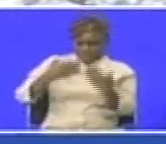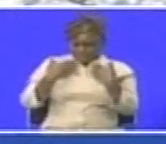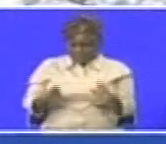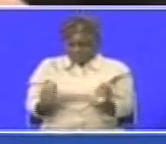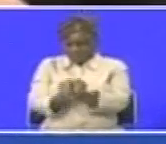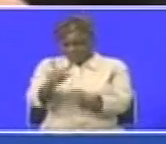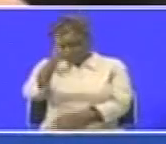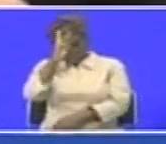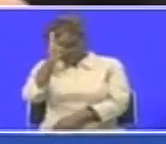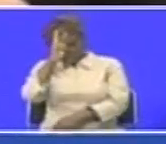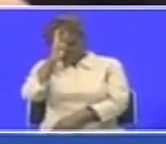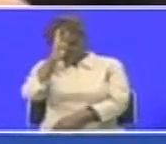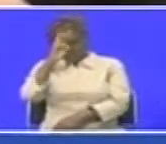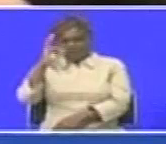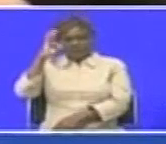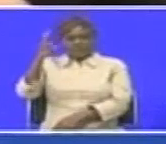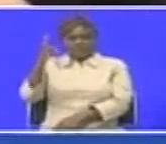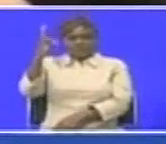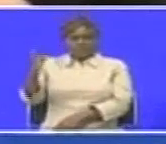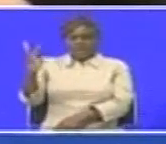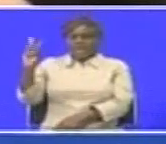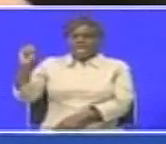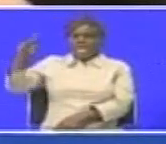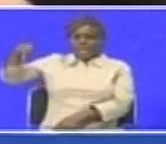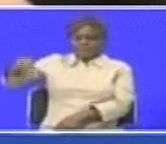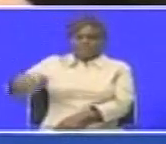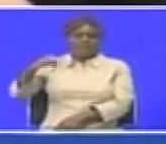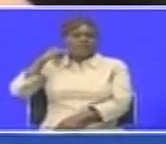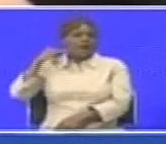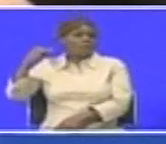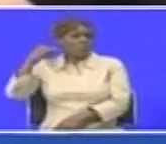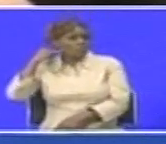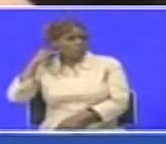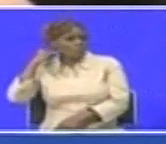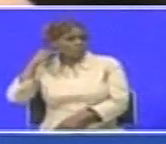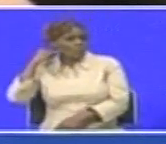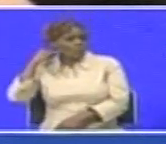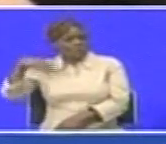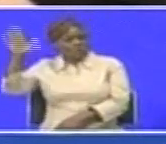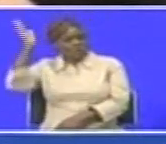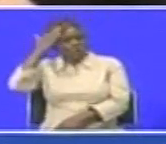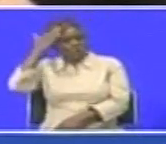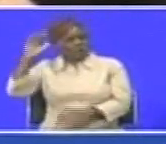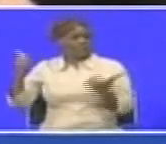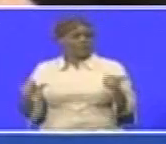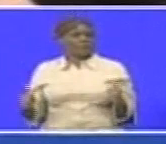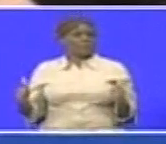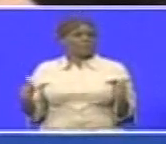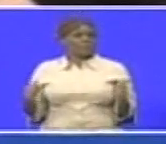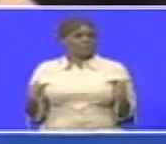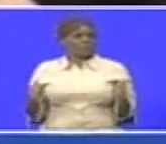polisi. Hatma ya gavana wa kaunti ya Nakuru Kinuthia Mbogwa bado